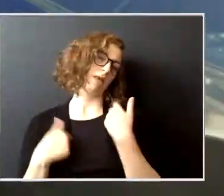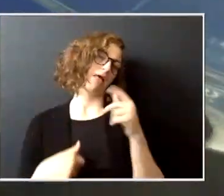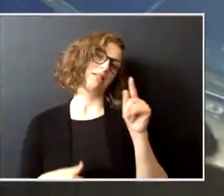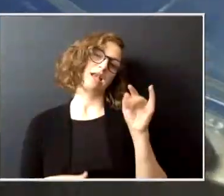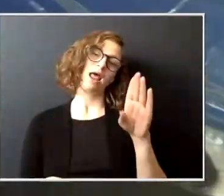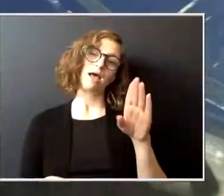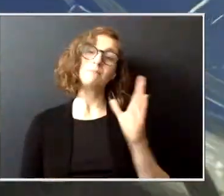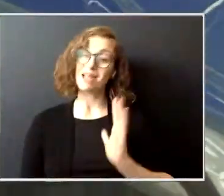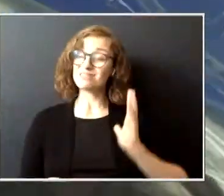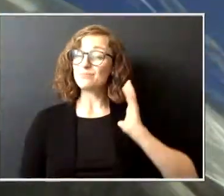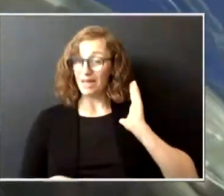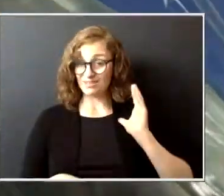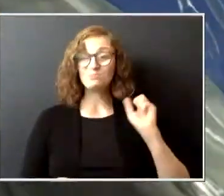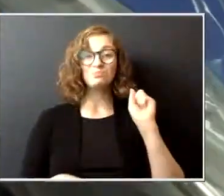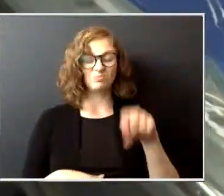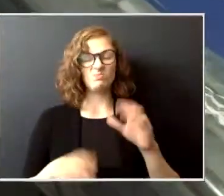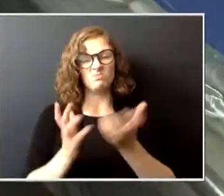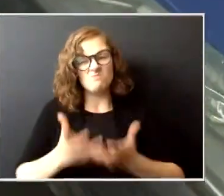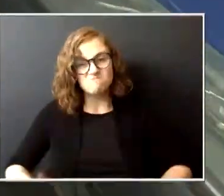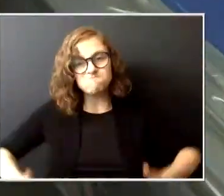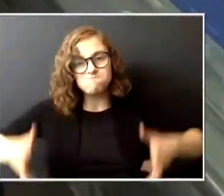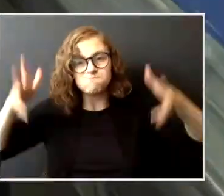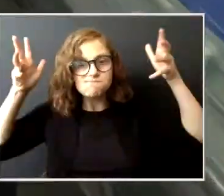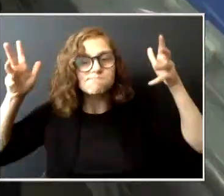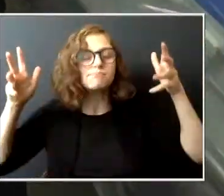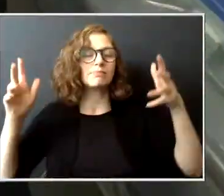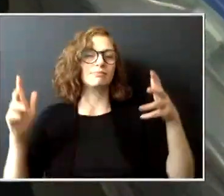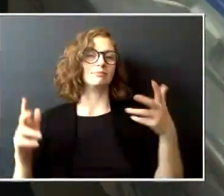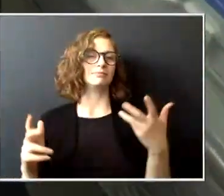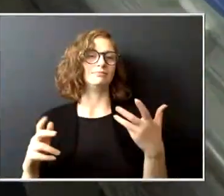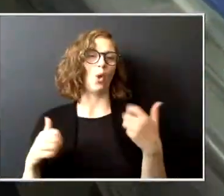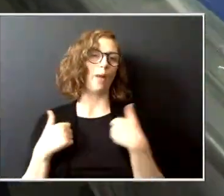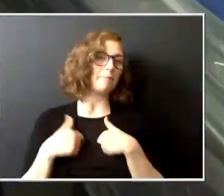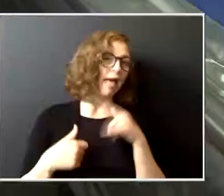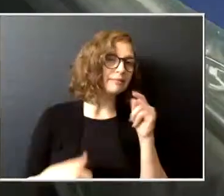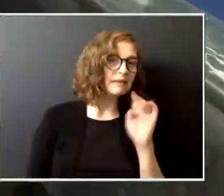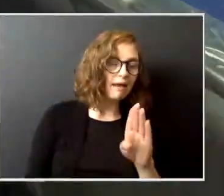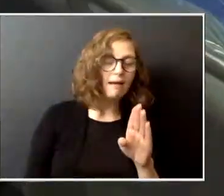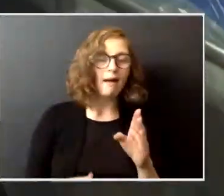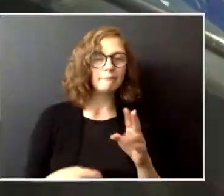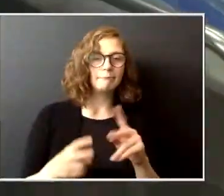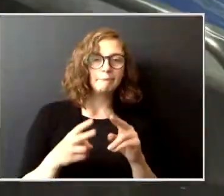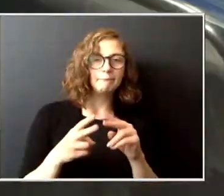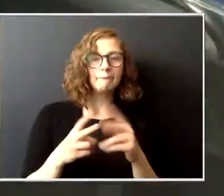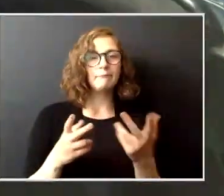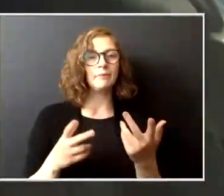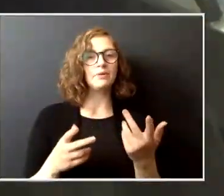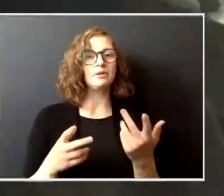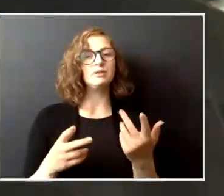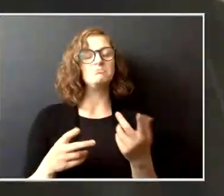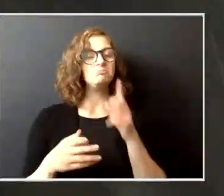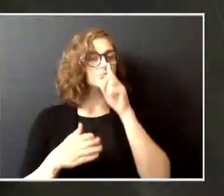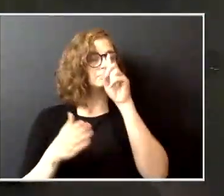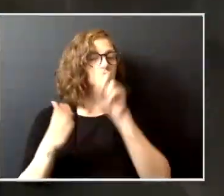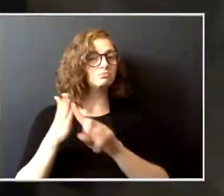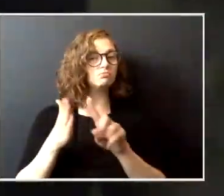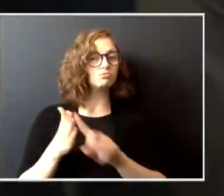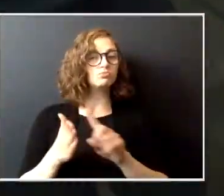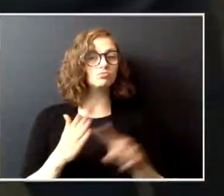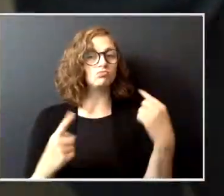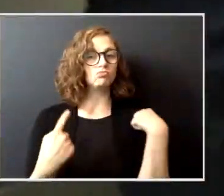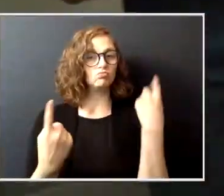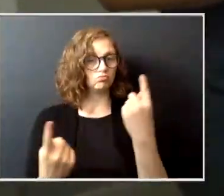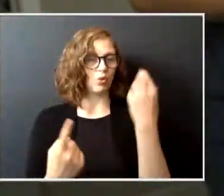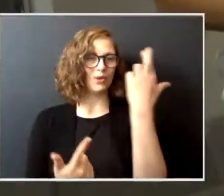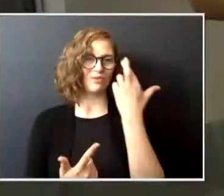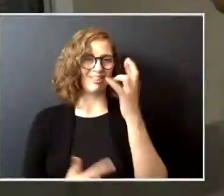be big tanks or big bathtubs, and we've, through research and whatnot, that's not really best practice anymore. This